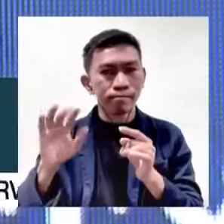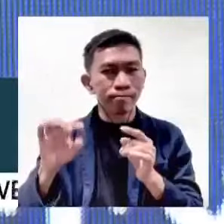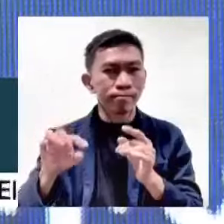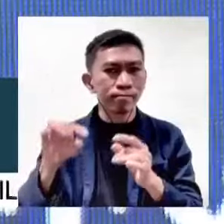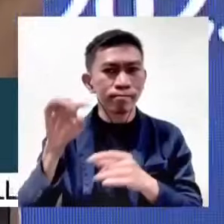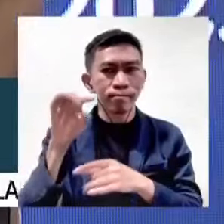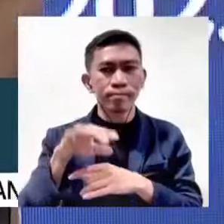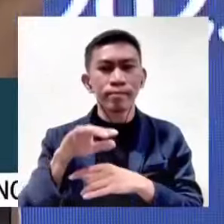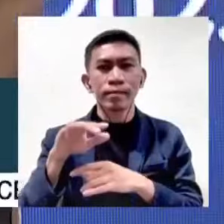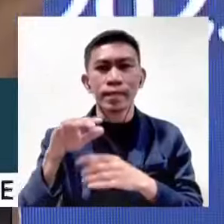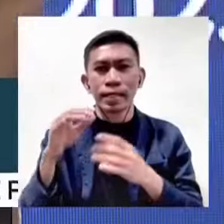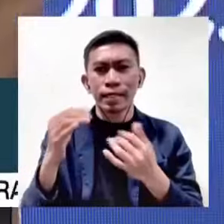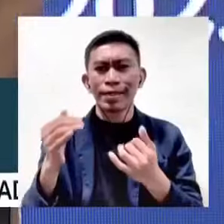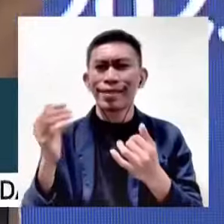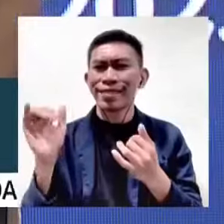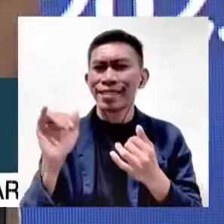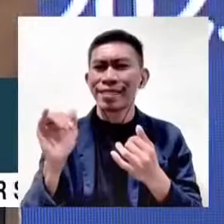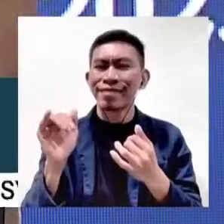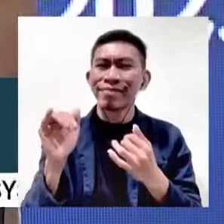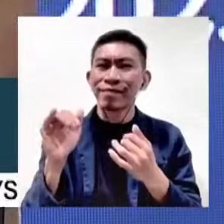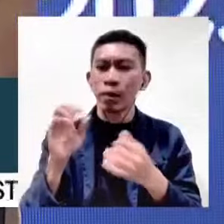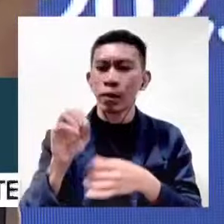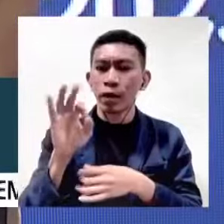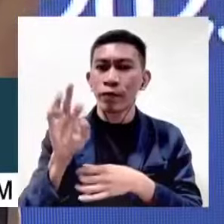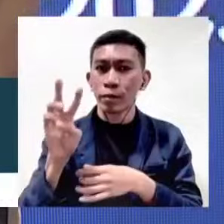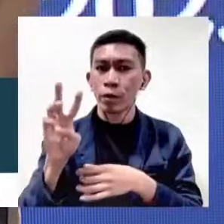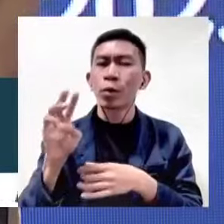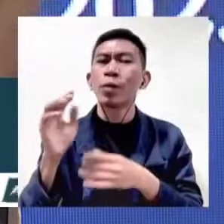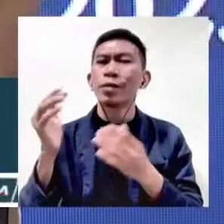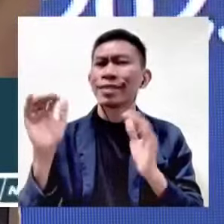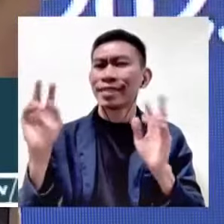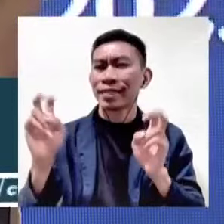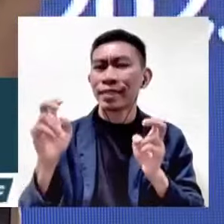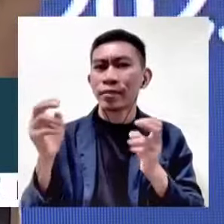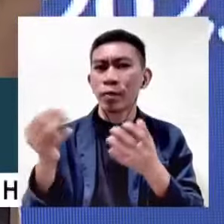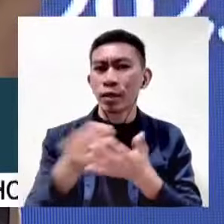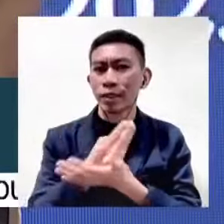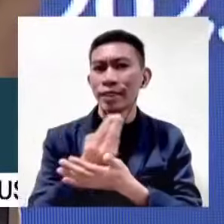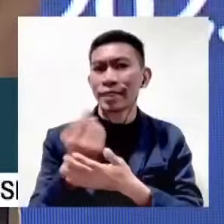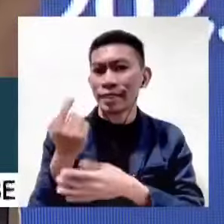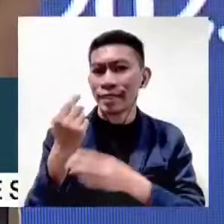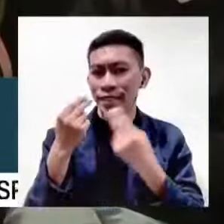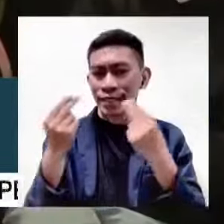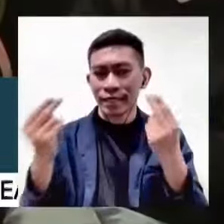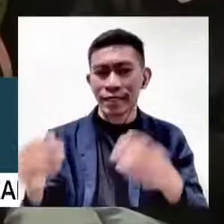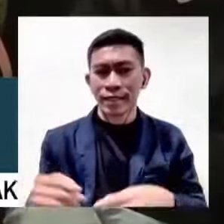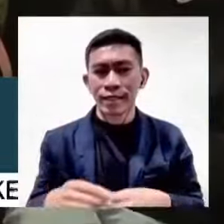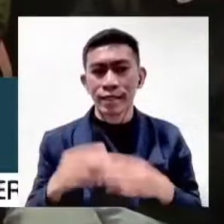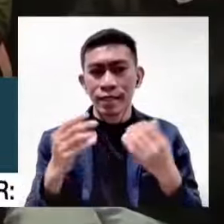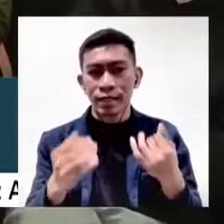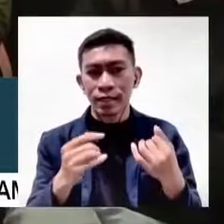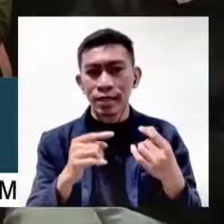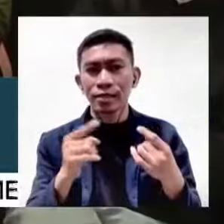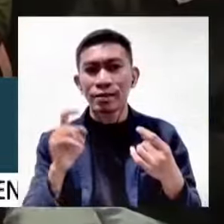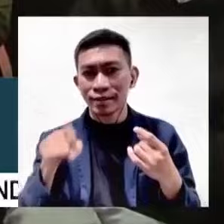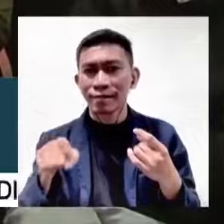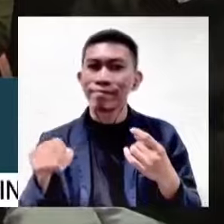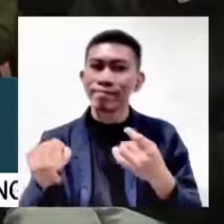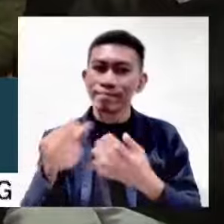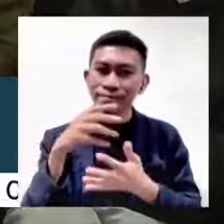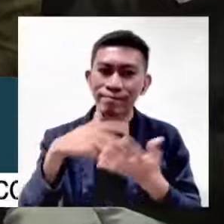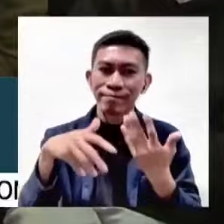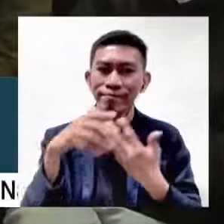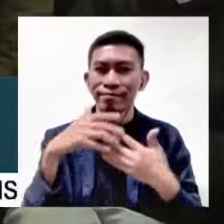country's modern-day heroes. In his speech, the president urged the OFWs to use the occasion to enjoy their time and foster